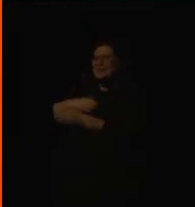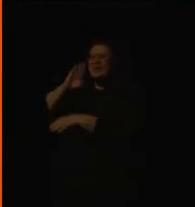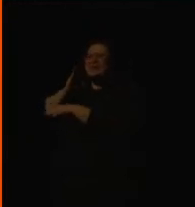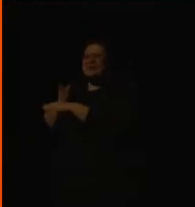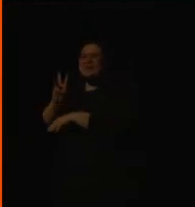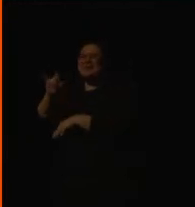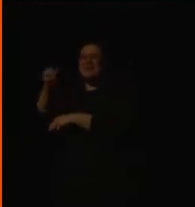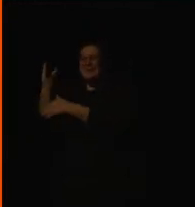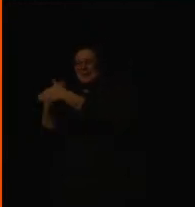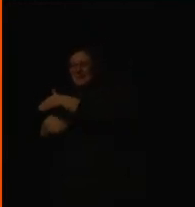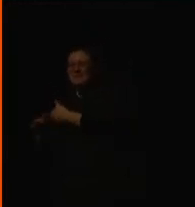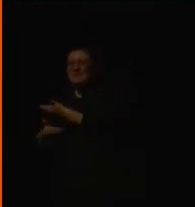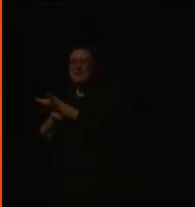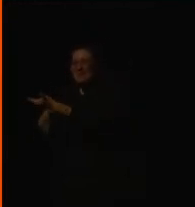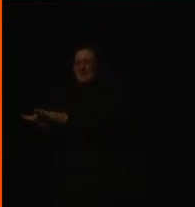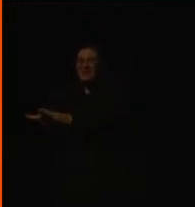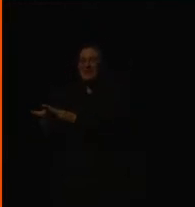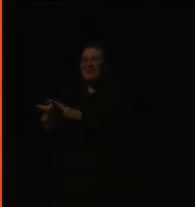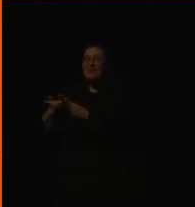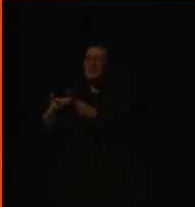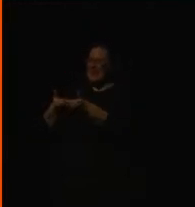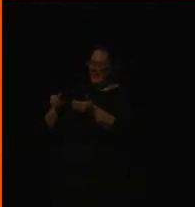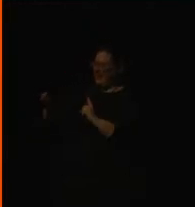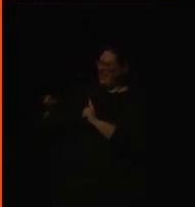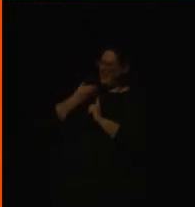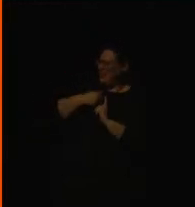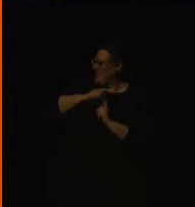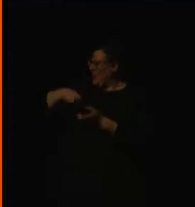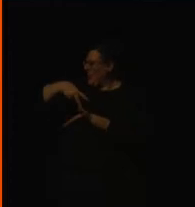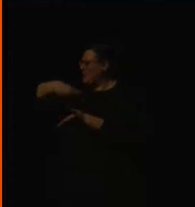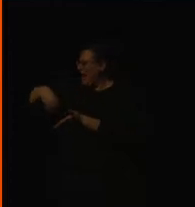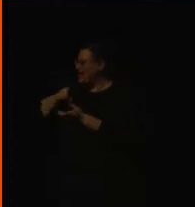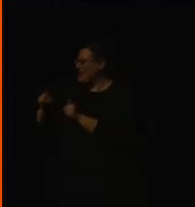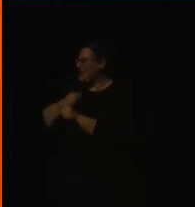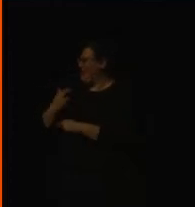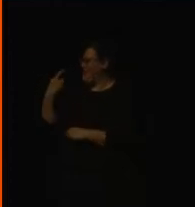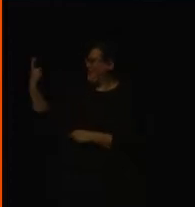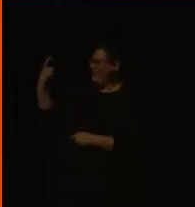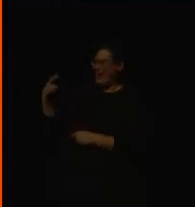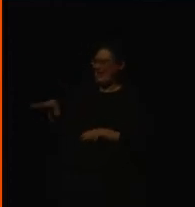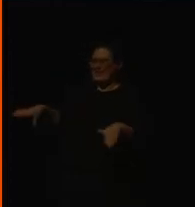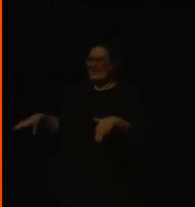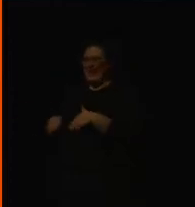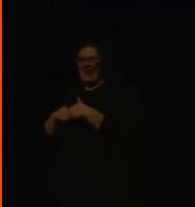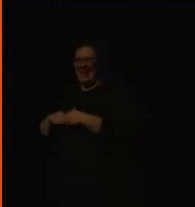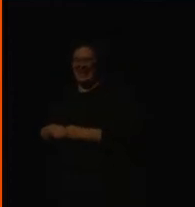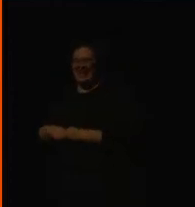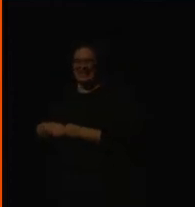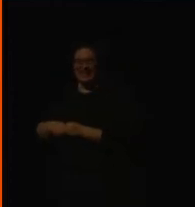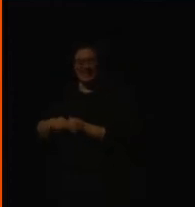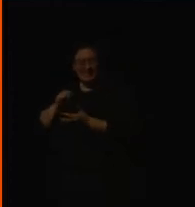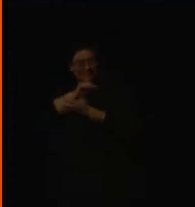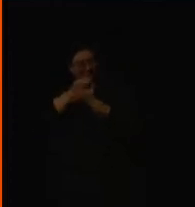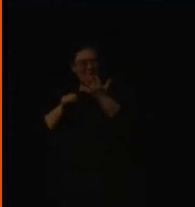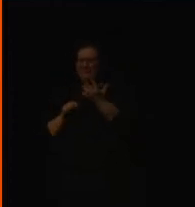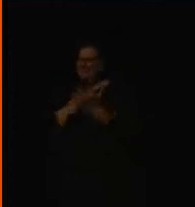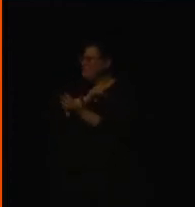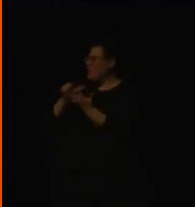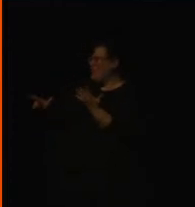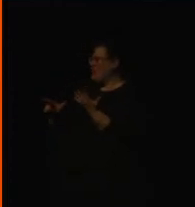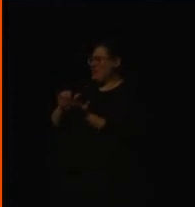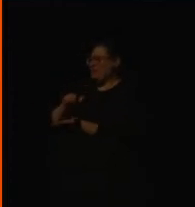Willow. Even got me on the dance floor at a dear friend's wedding. None of this would be possible without